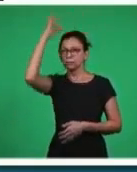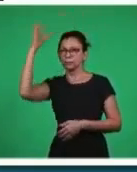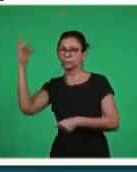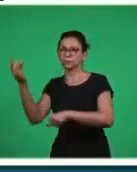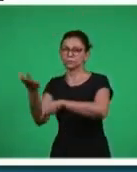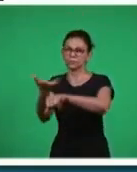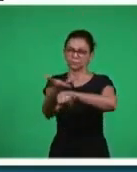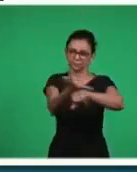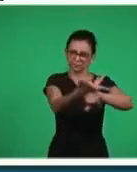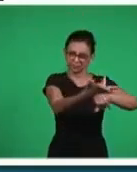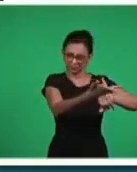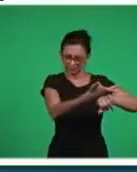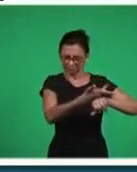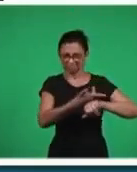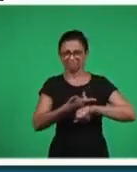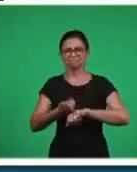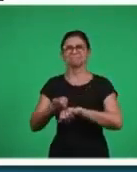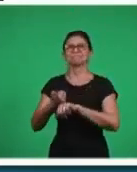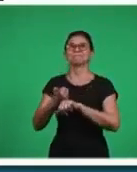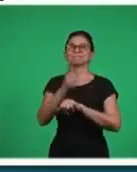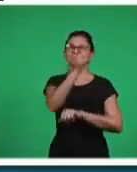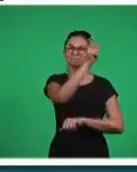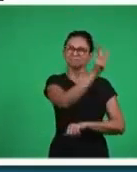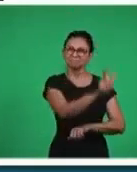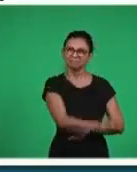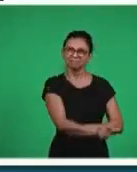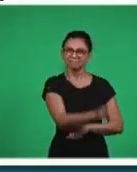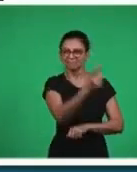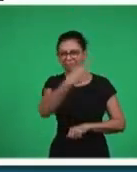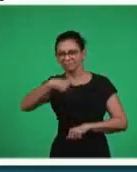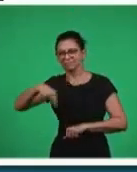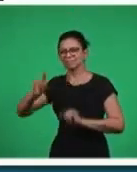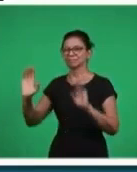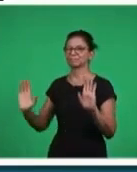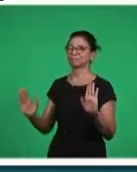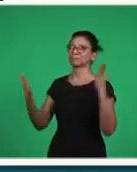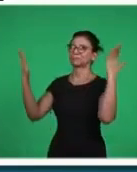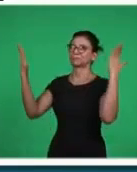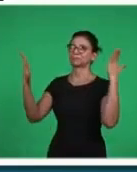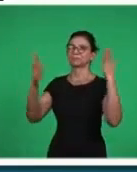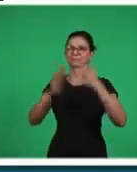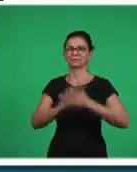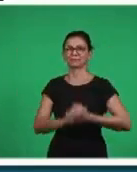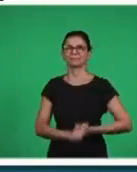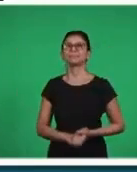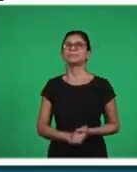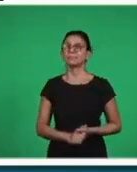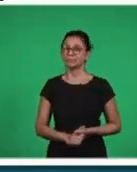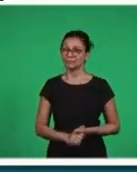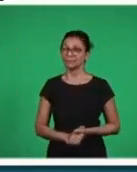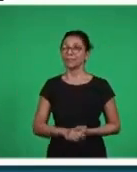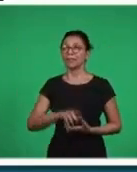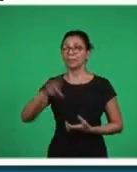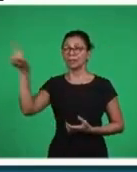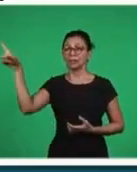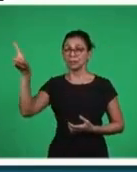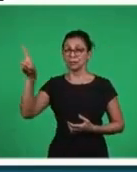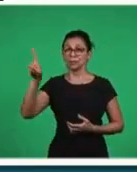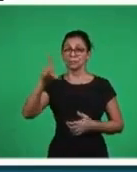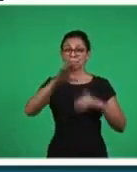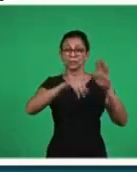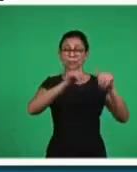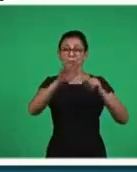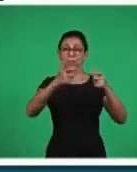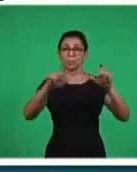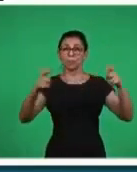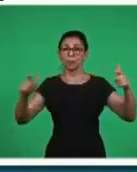the invitation, and the Holy Spirit convinces the guest to participate, to join the banquet. Many will be called, but